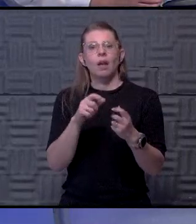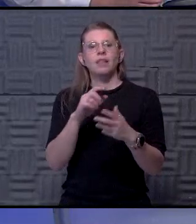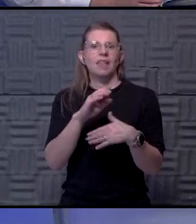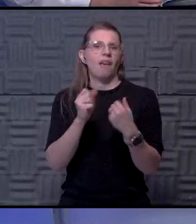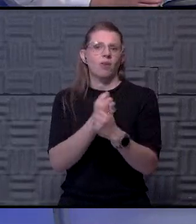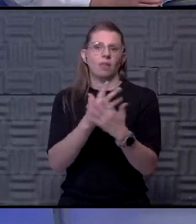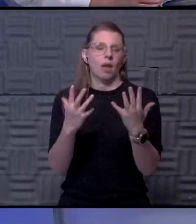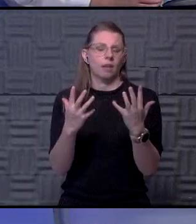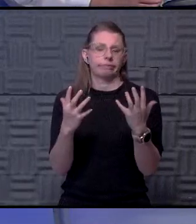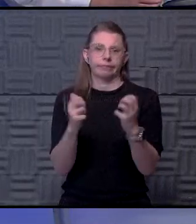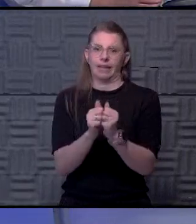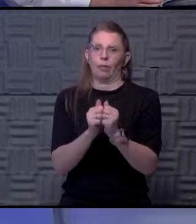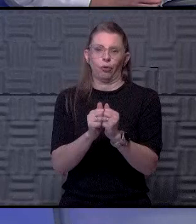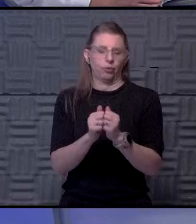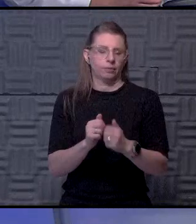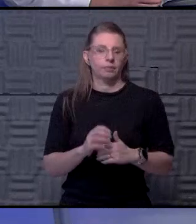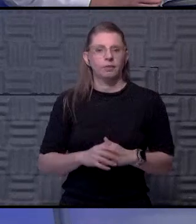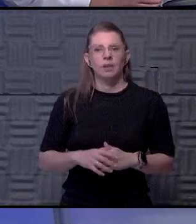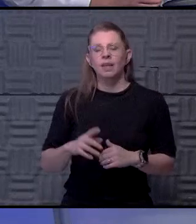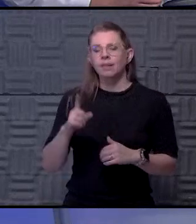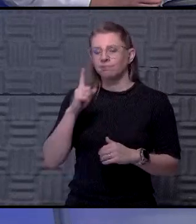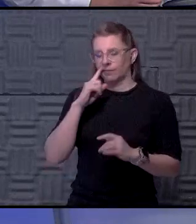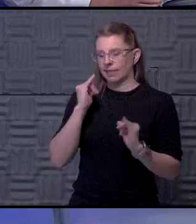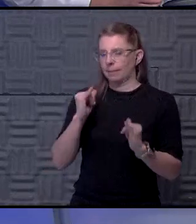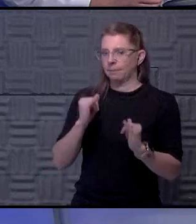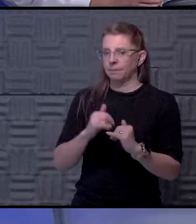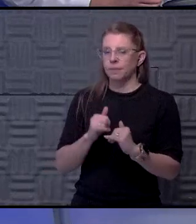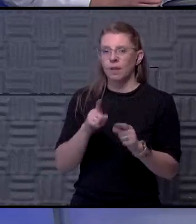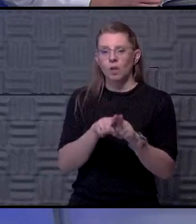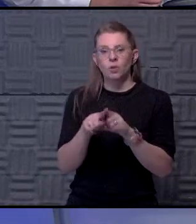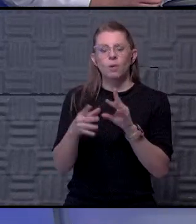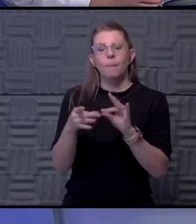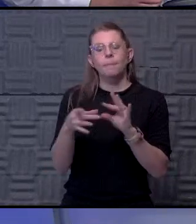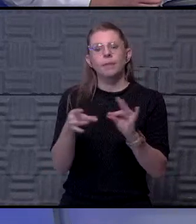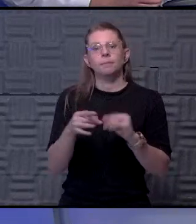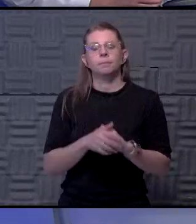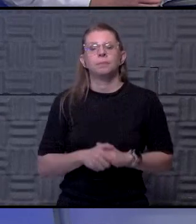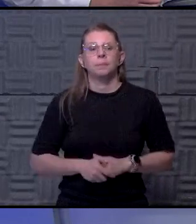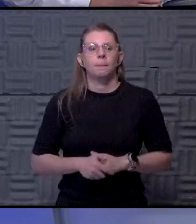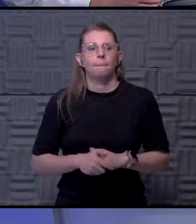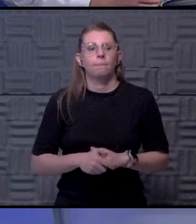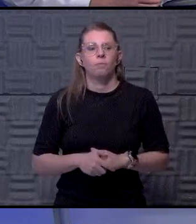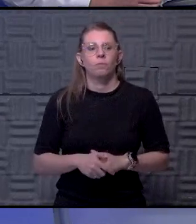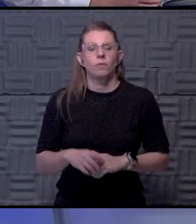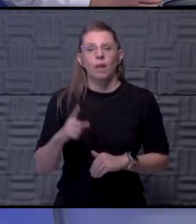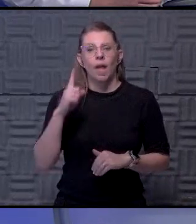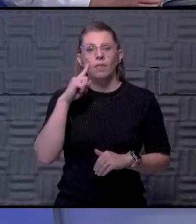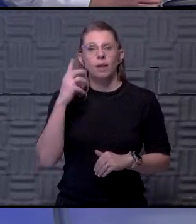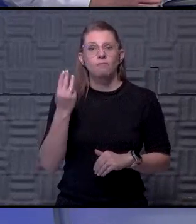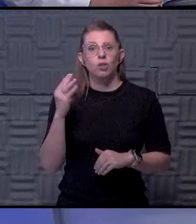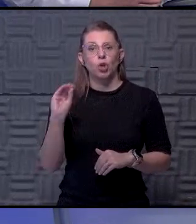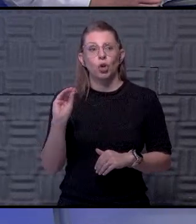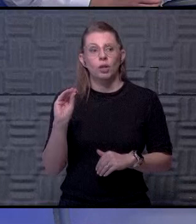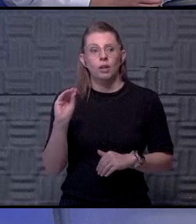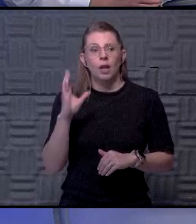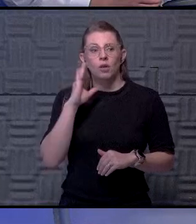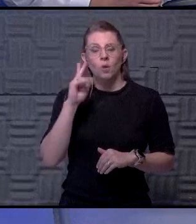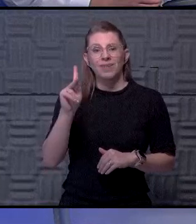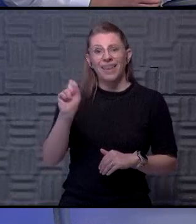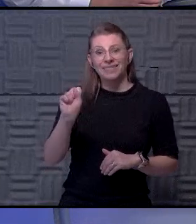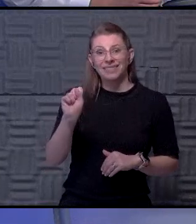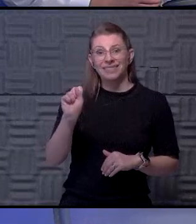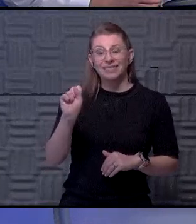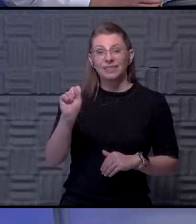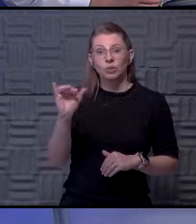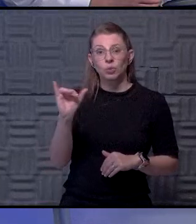just one thing. And also just a comment. I think that Missouri, and I know Kansas